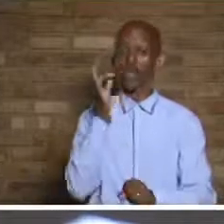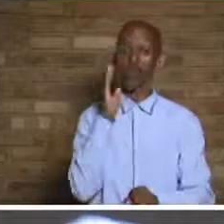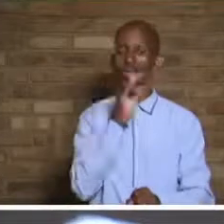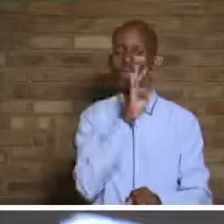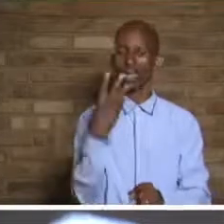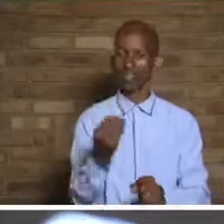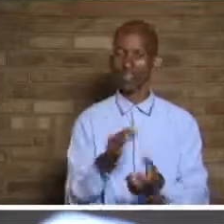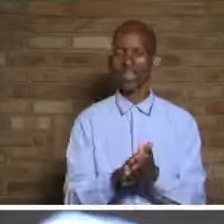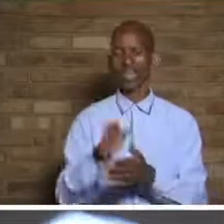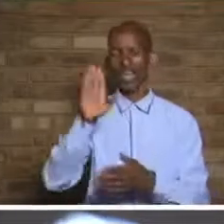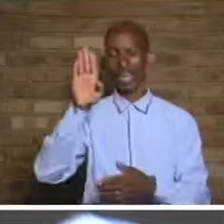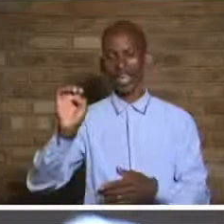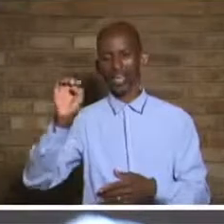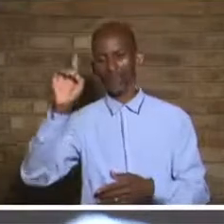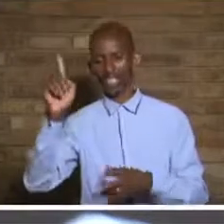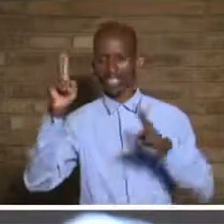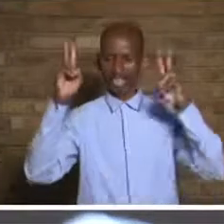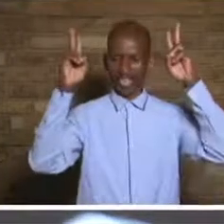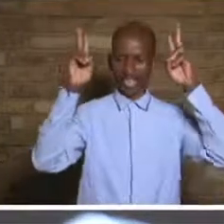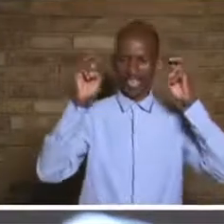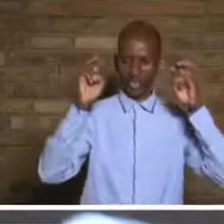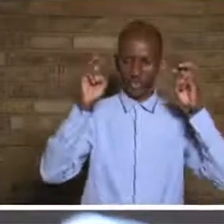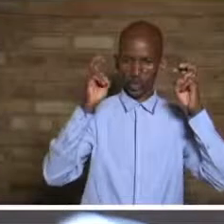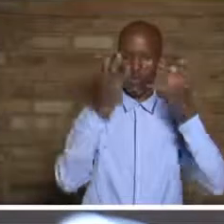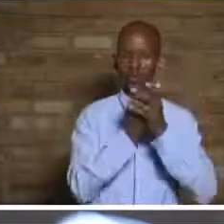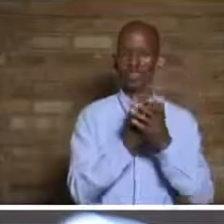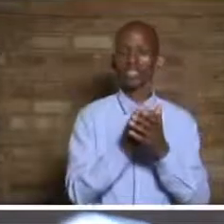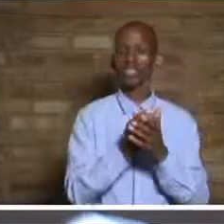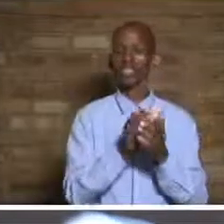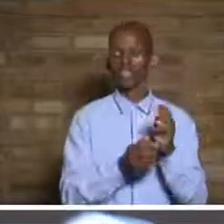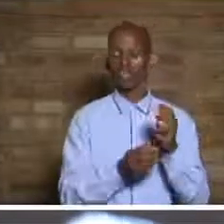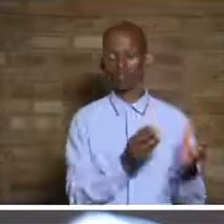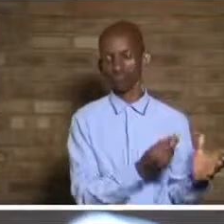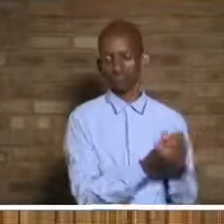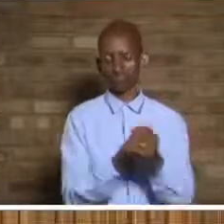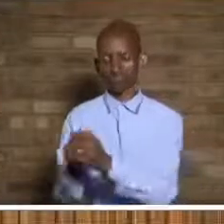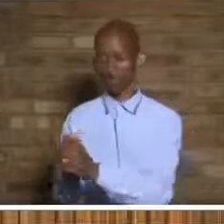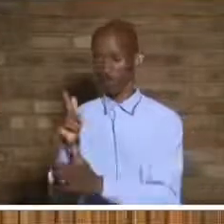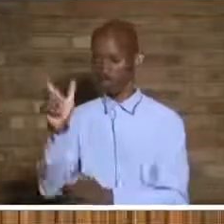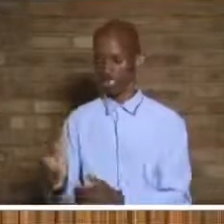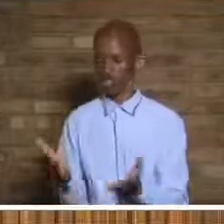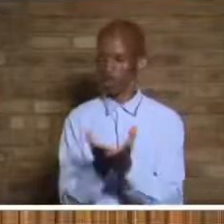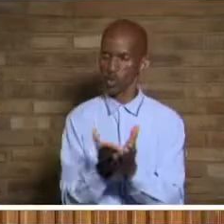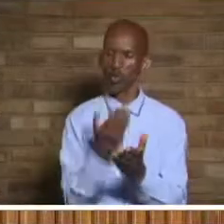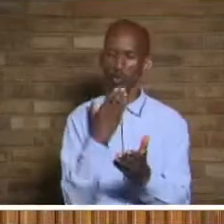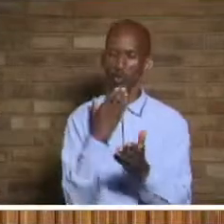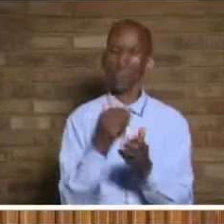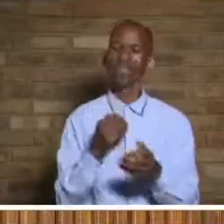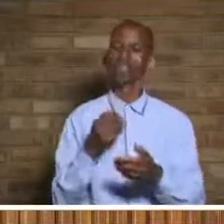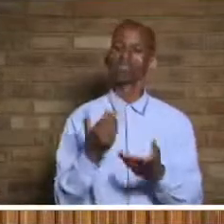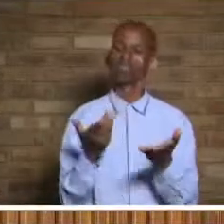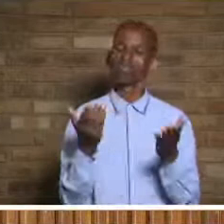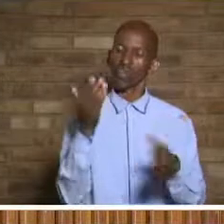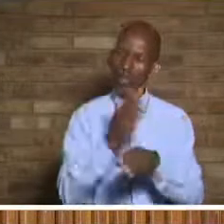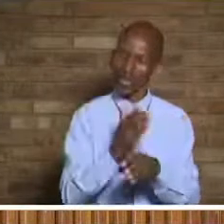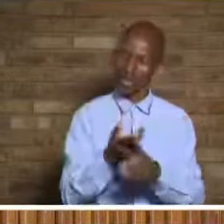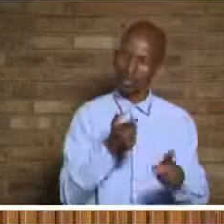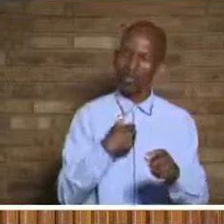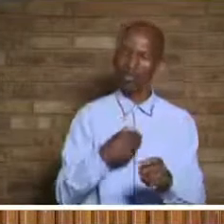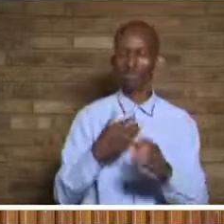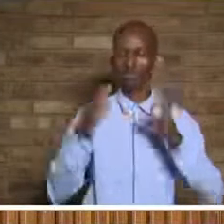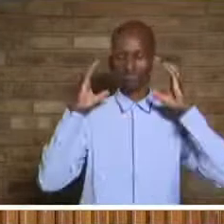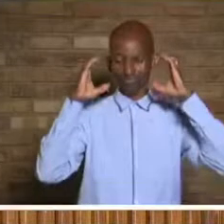some education issues, you'll refer us to someone. We got a school that has been running from a container